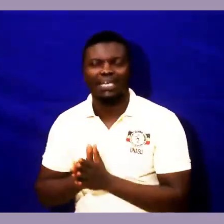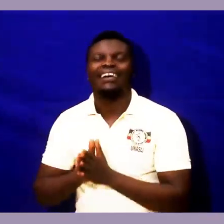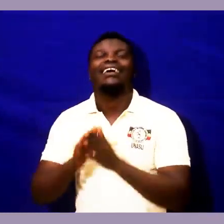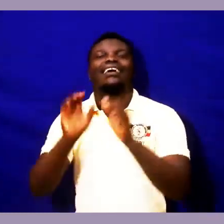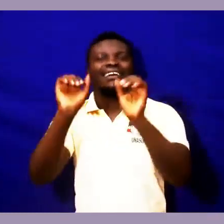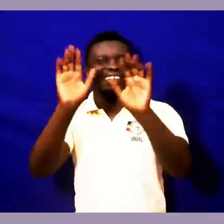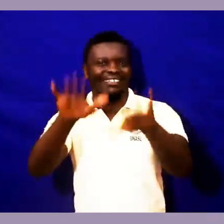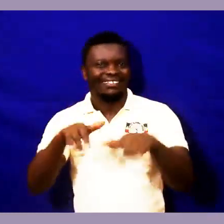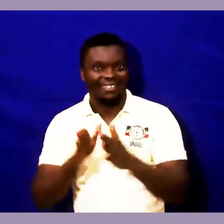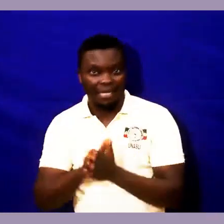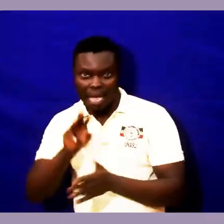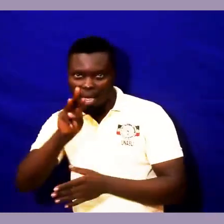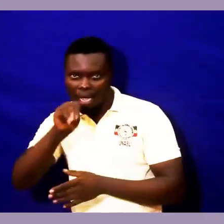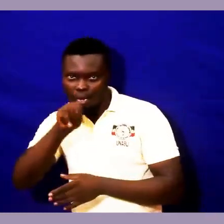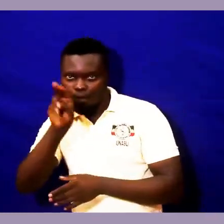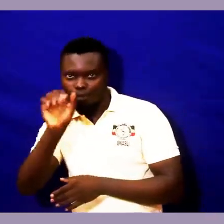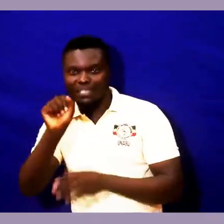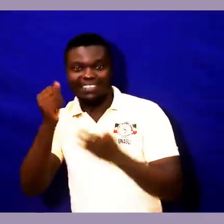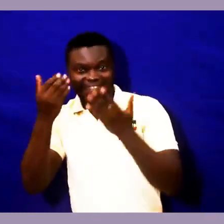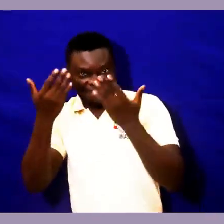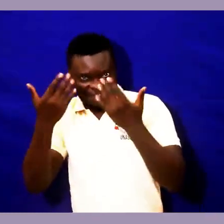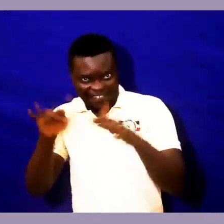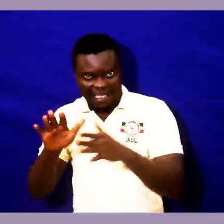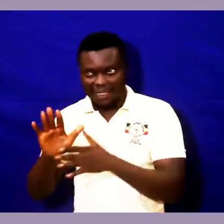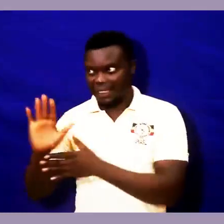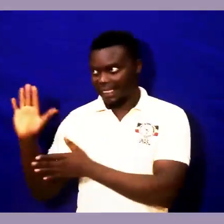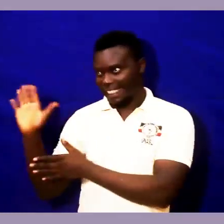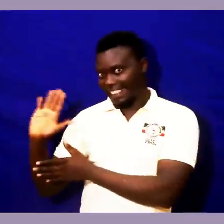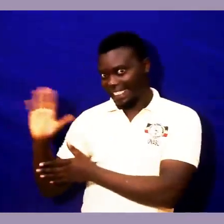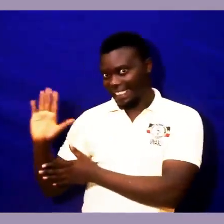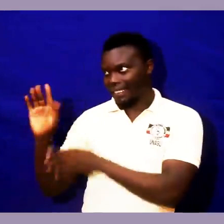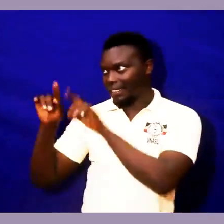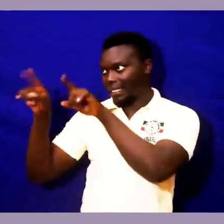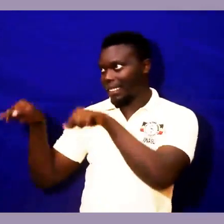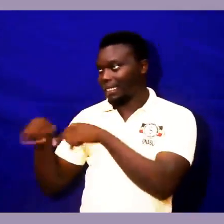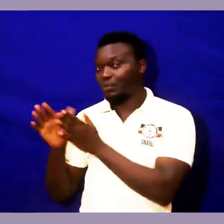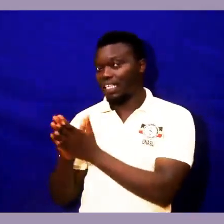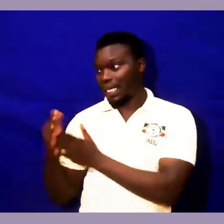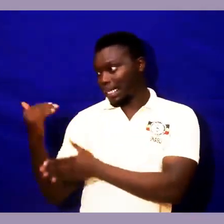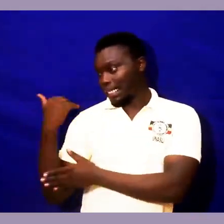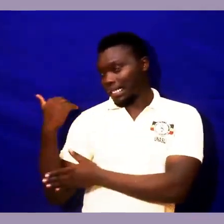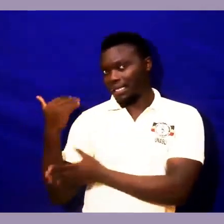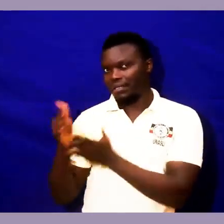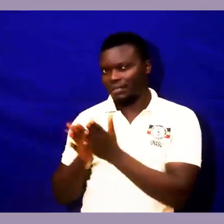Musa has cleaned the blackboard.